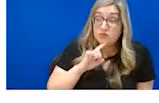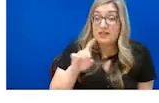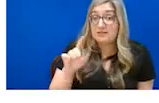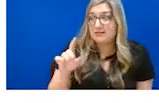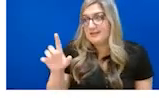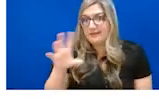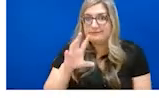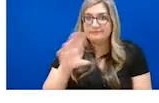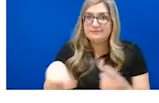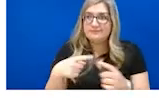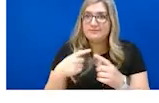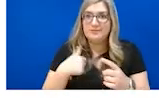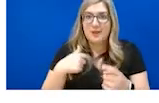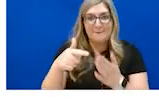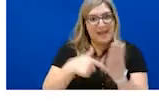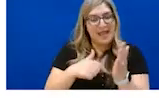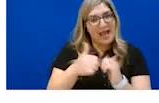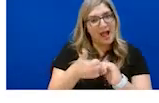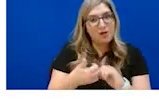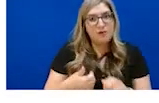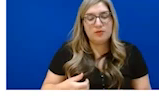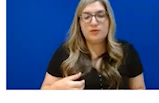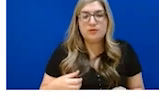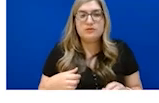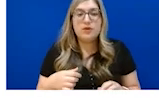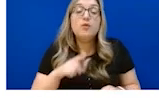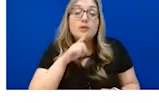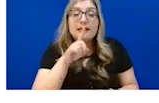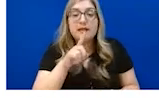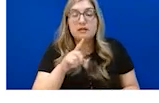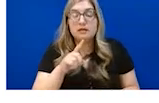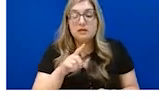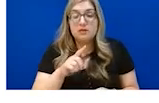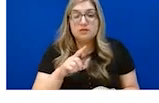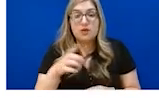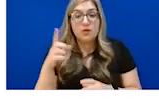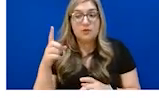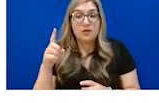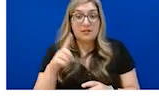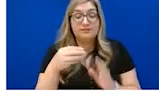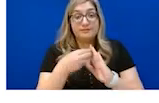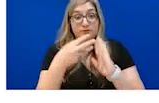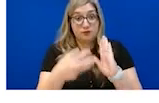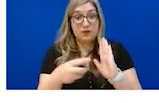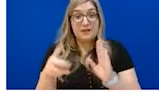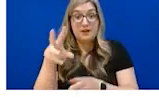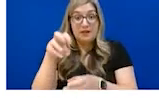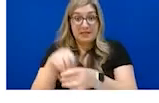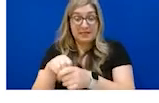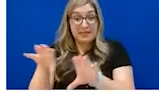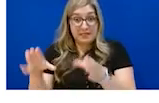is that the, whoever has the student in their class, right? So when our students at